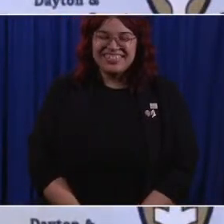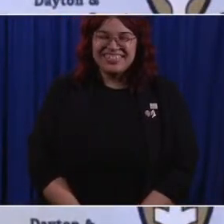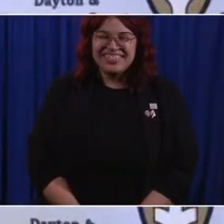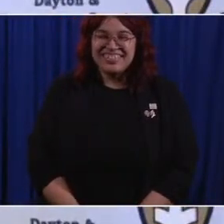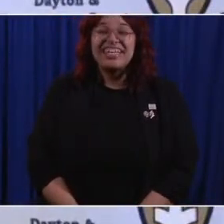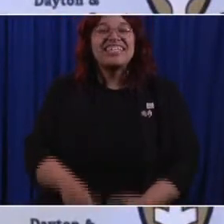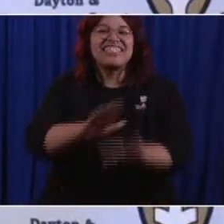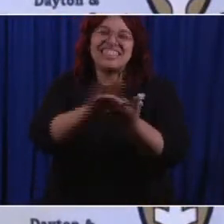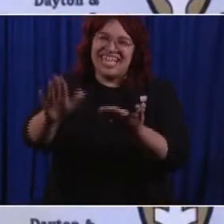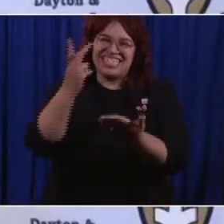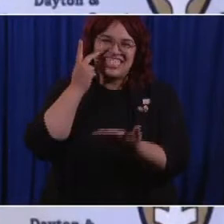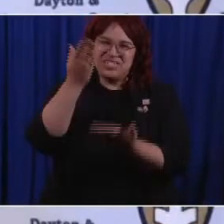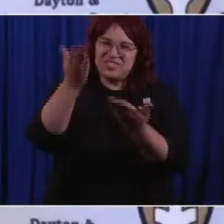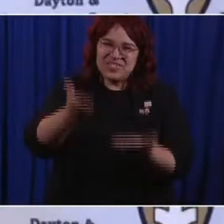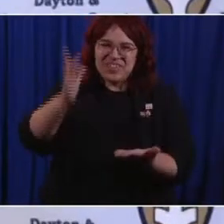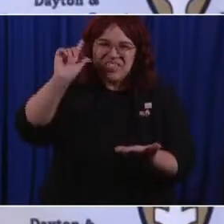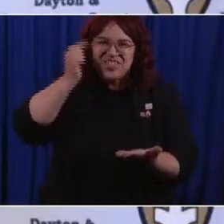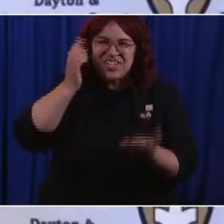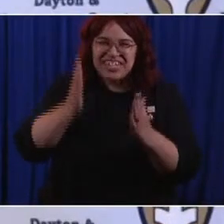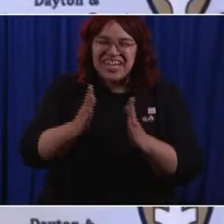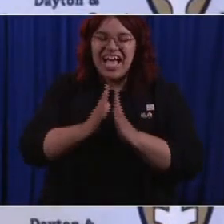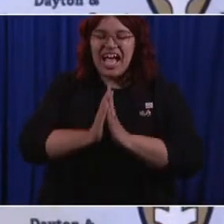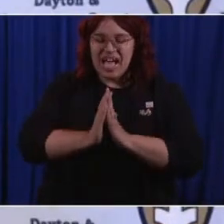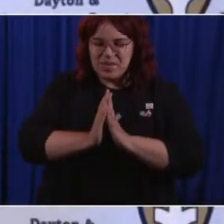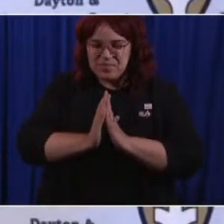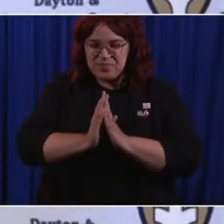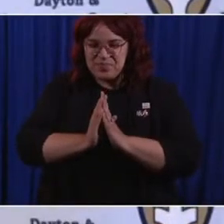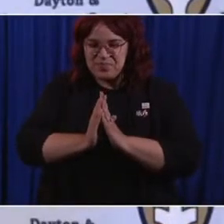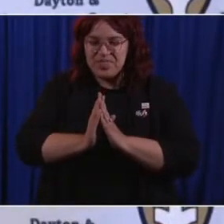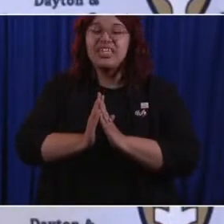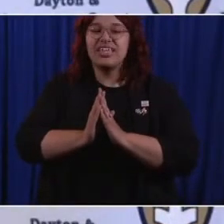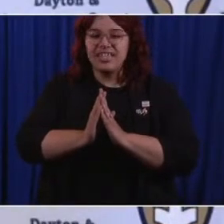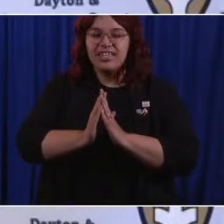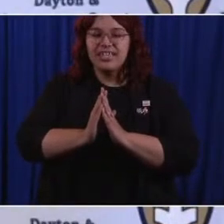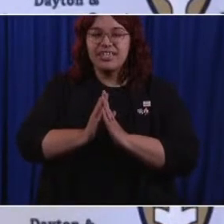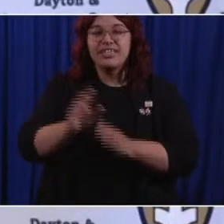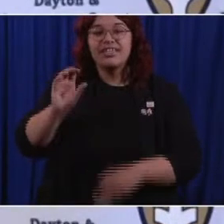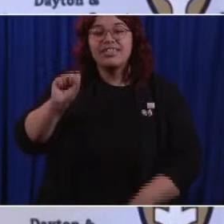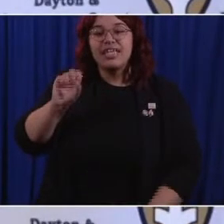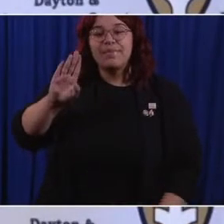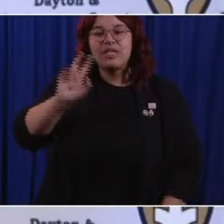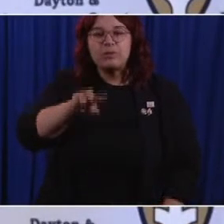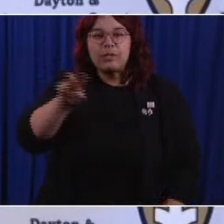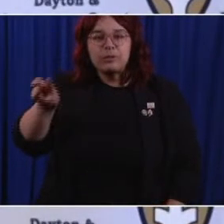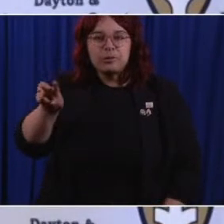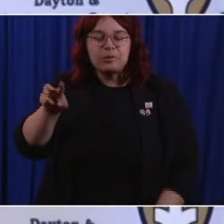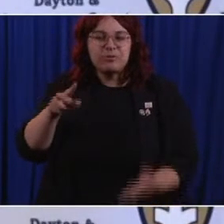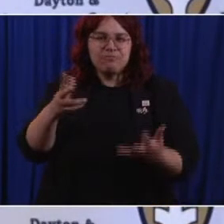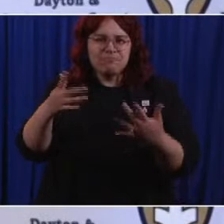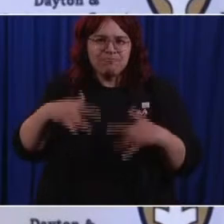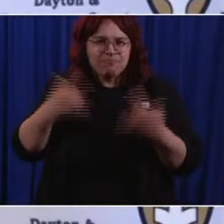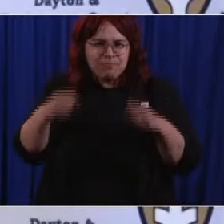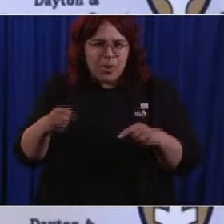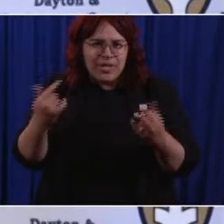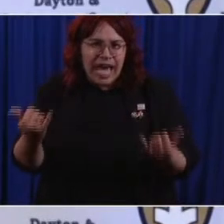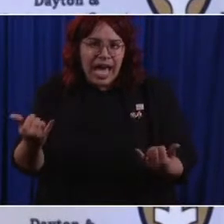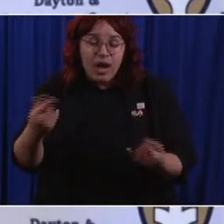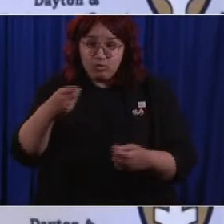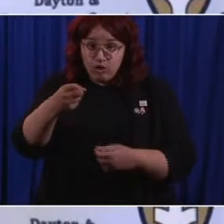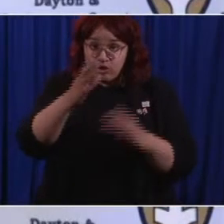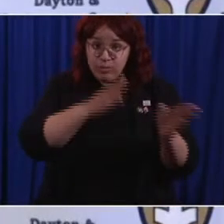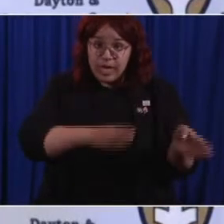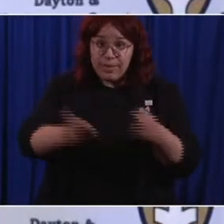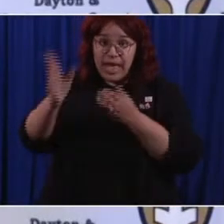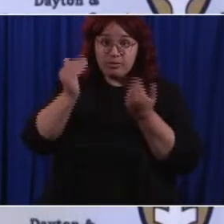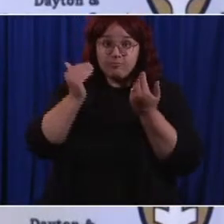So nice to see you again, Governor. See you. Can you give us an update on Senate Bill 22? Will you take legal action before